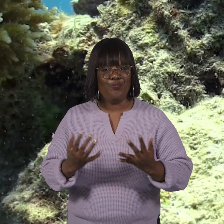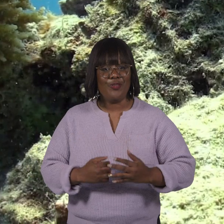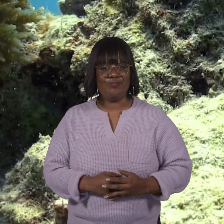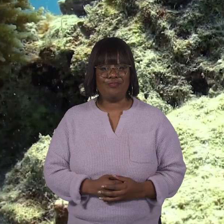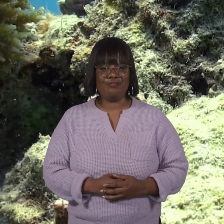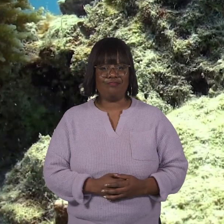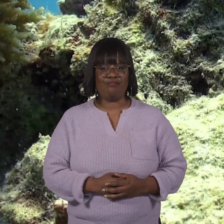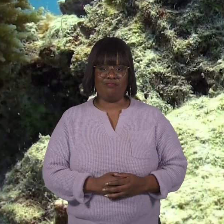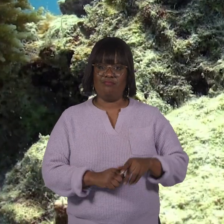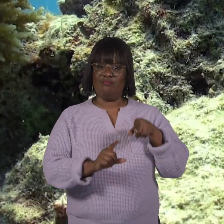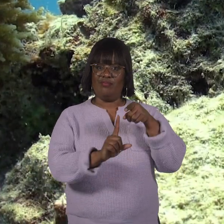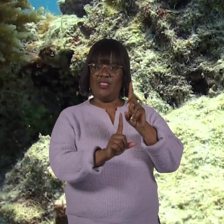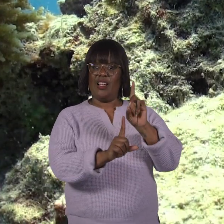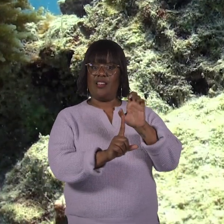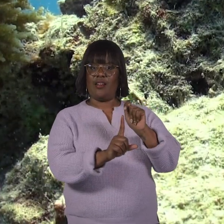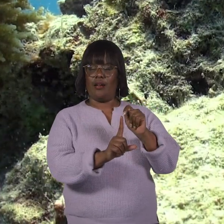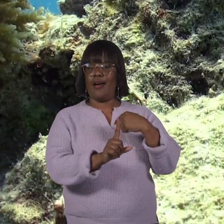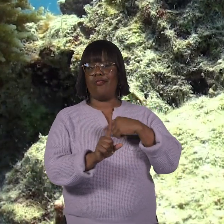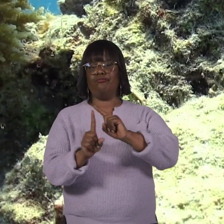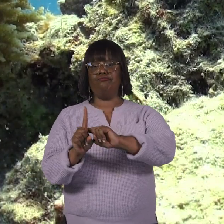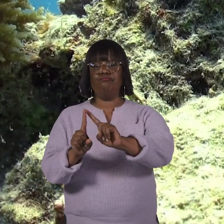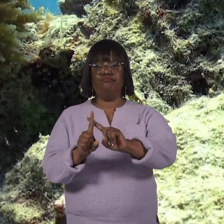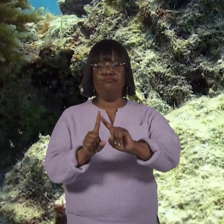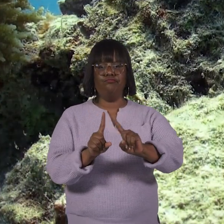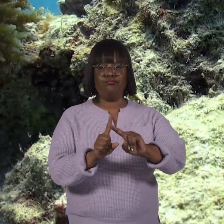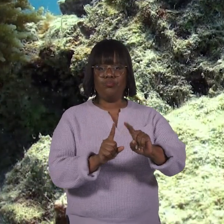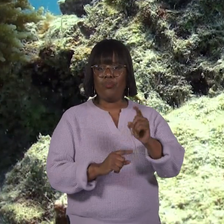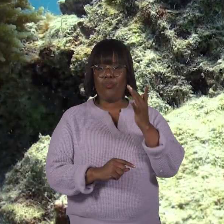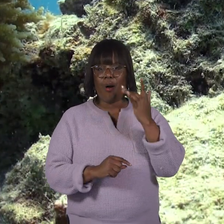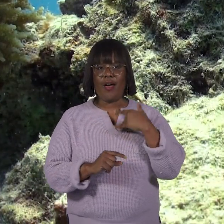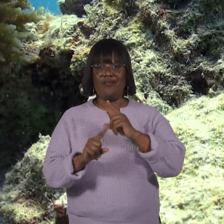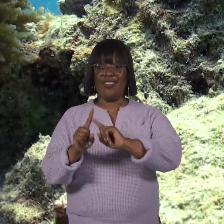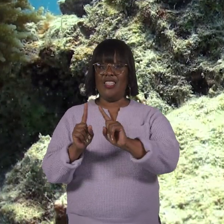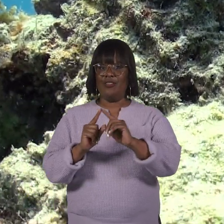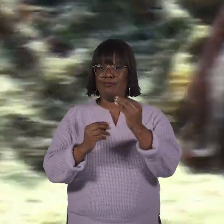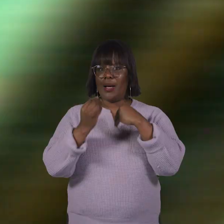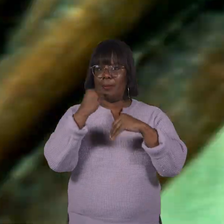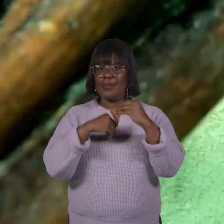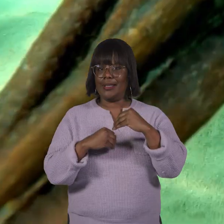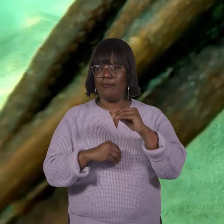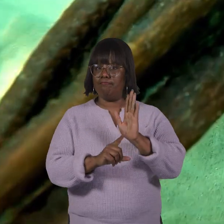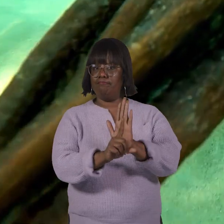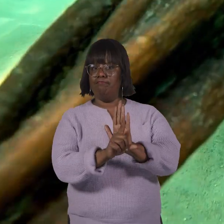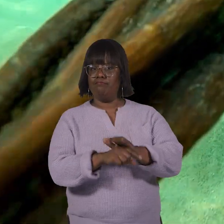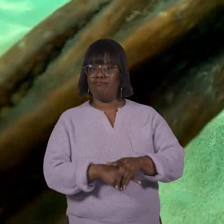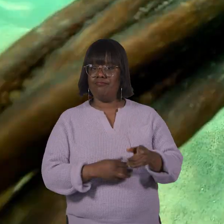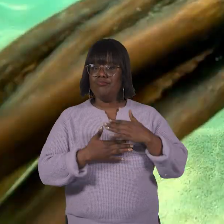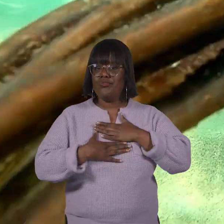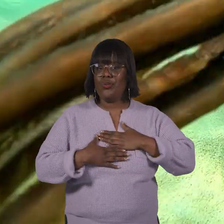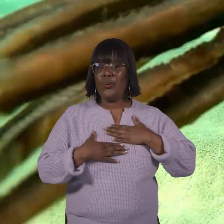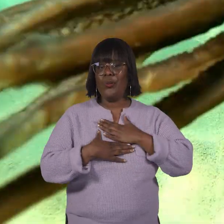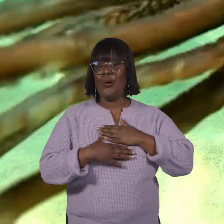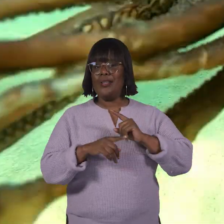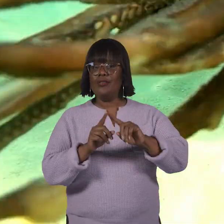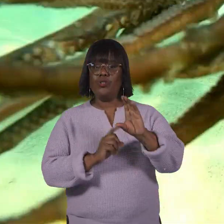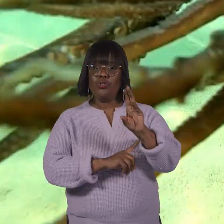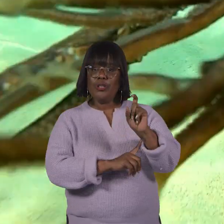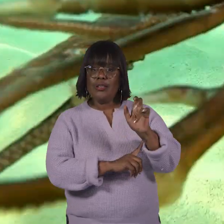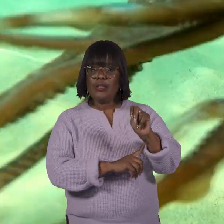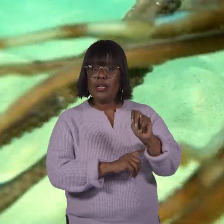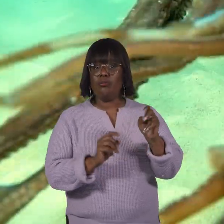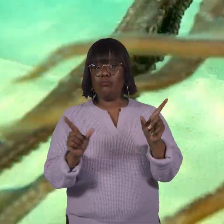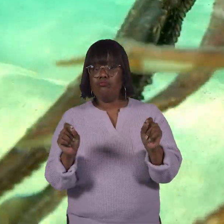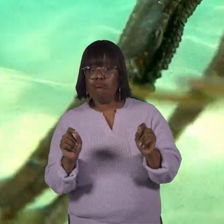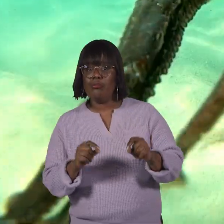The diet of an octopus varies because octopuses have a diverse appetite. They enjoy crustaceans like crabs and